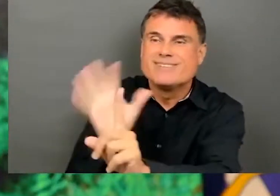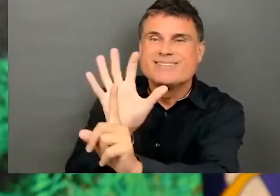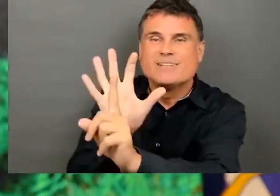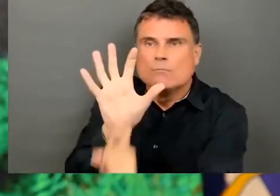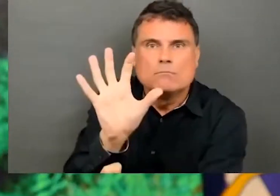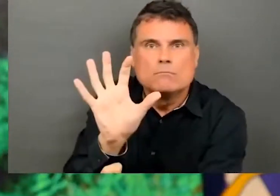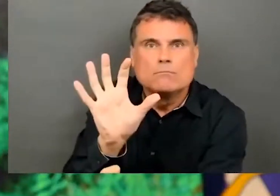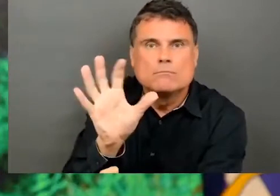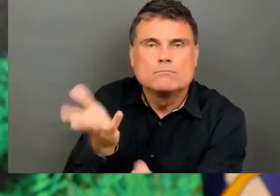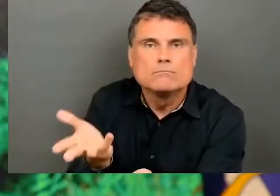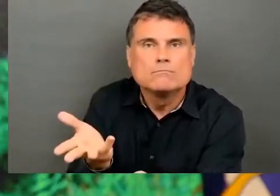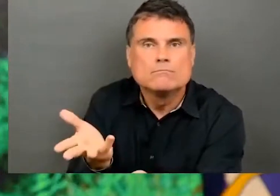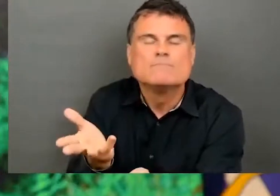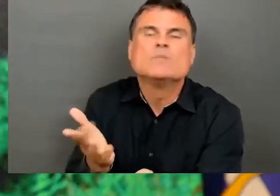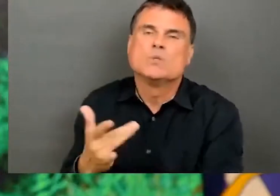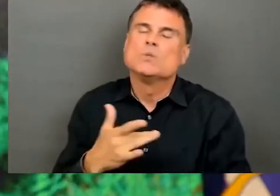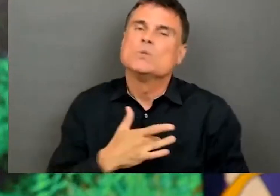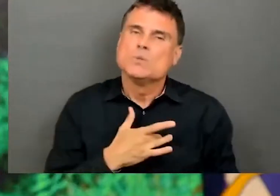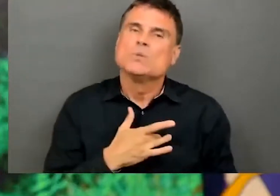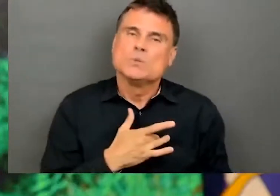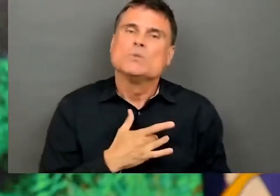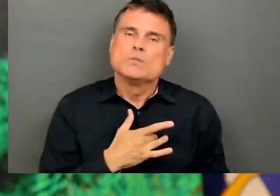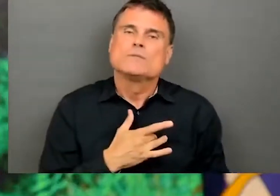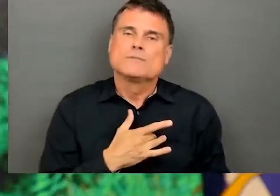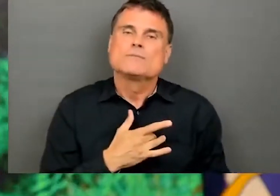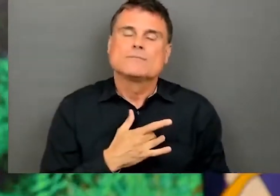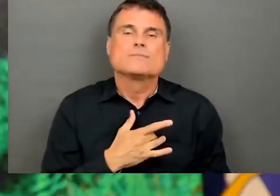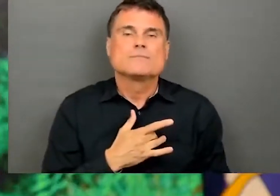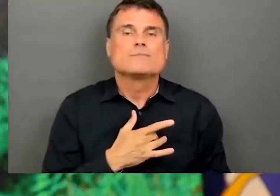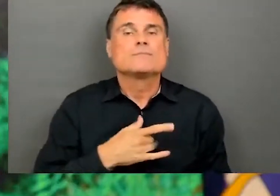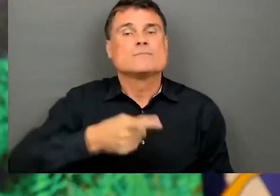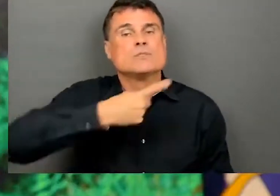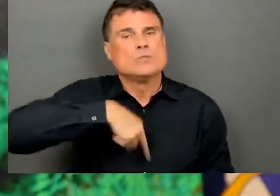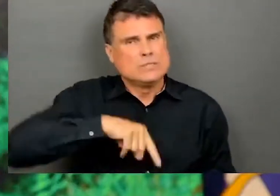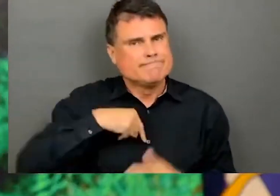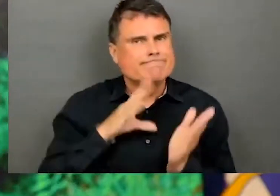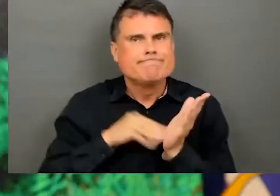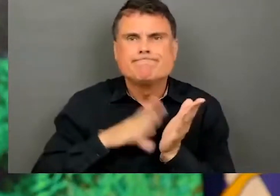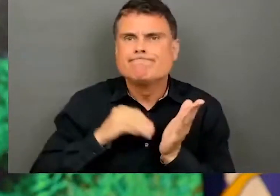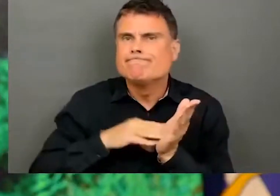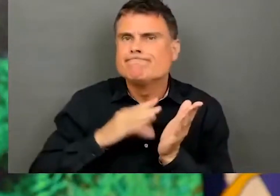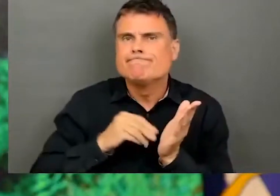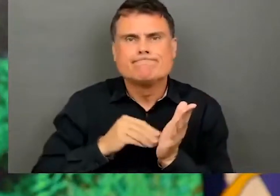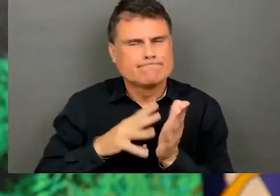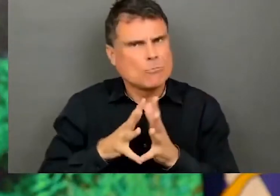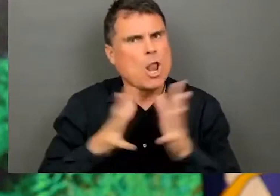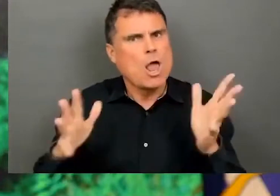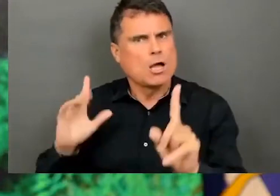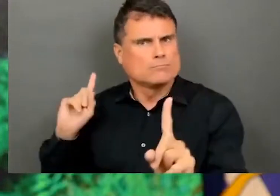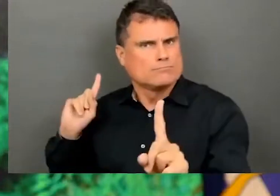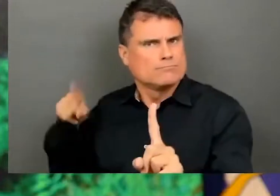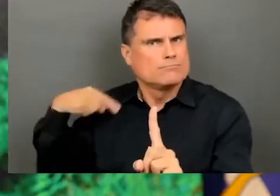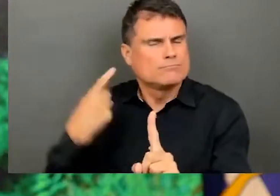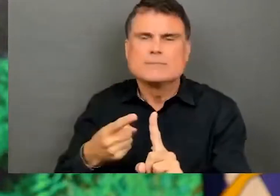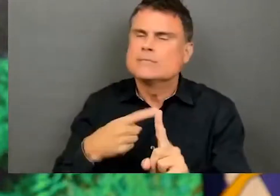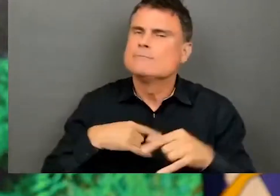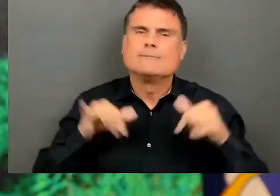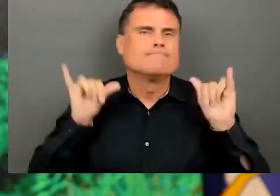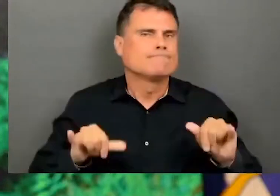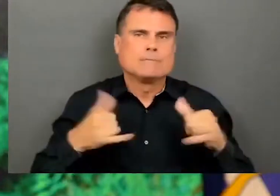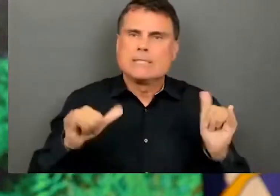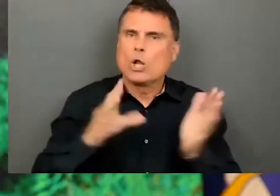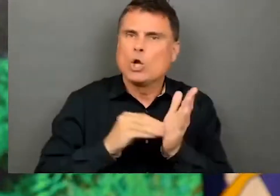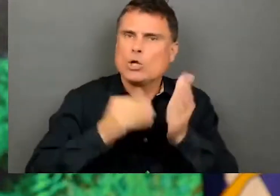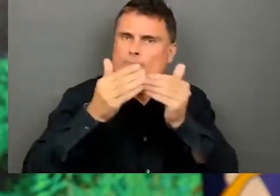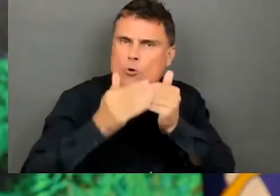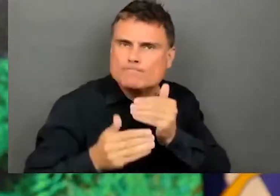to learn the many steps we can take to address the harms. Steps like overdose prevention sites, supervised consumption